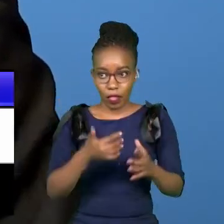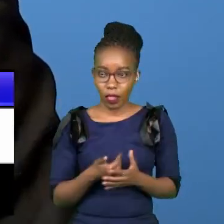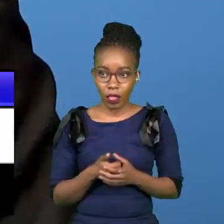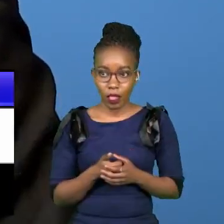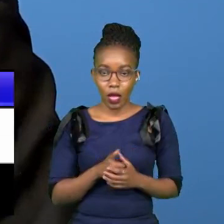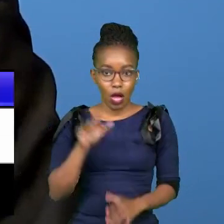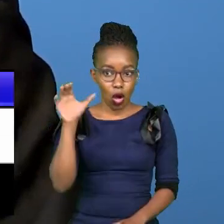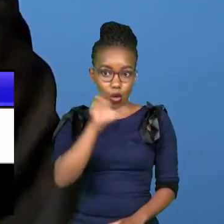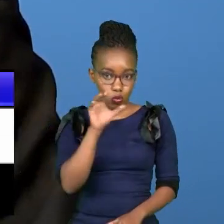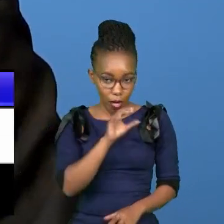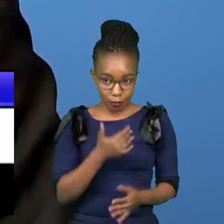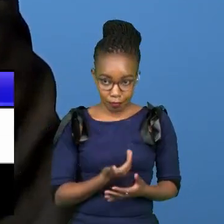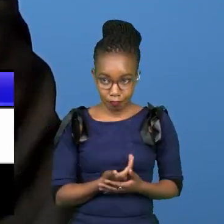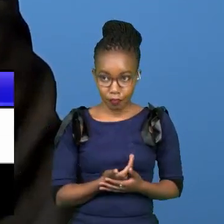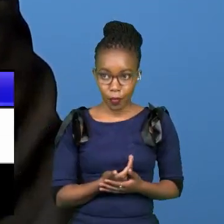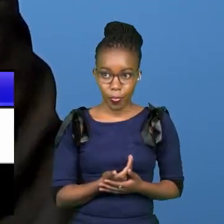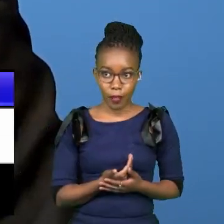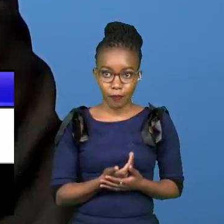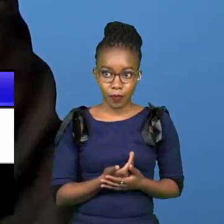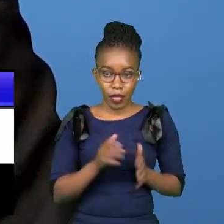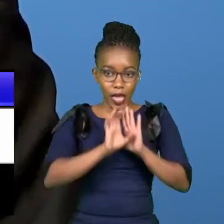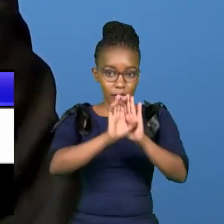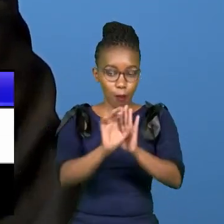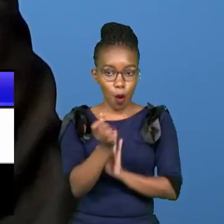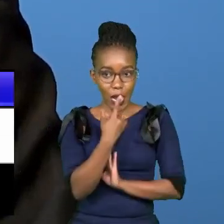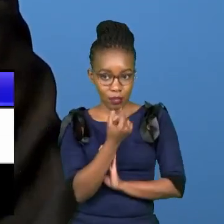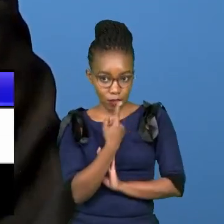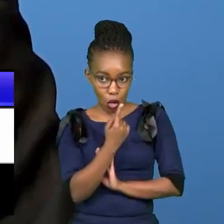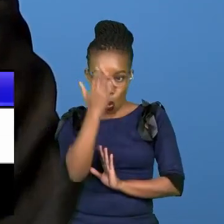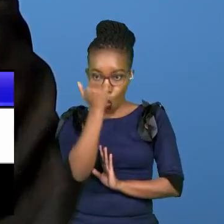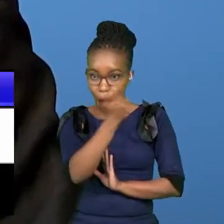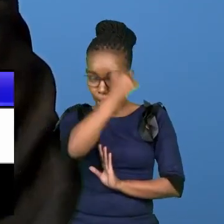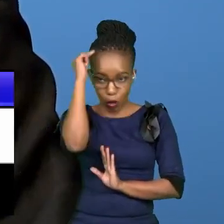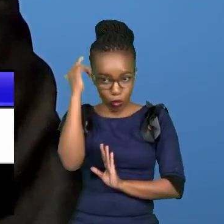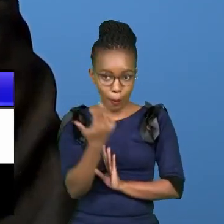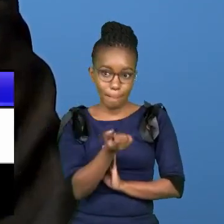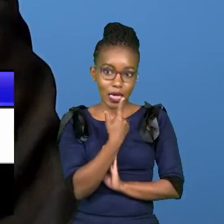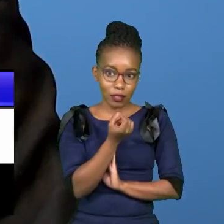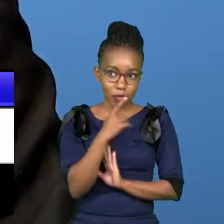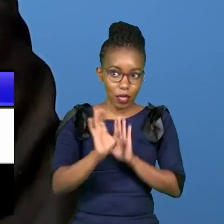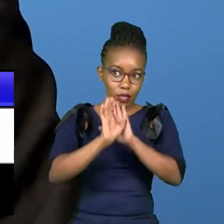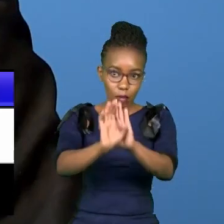consumer goods. And of course, this includes also medicines. Because if we look at medicines, for example,